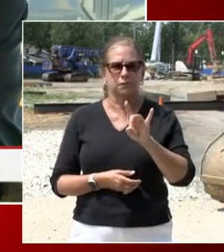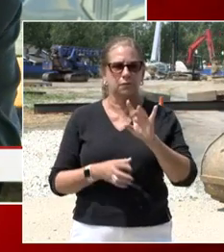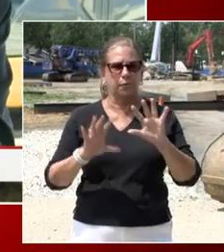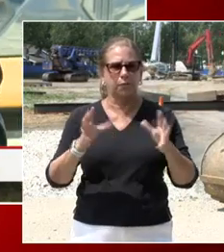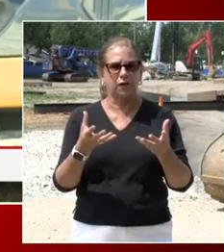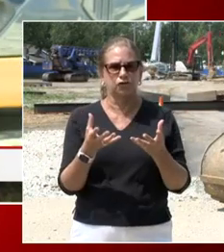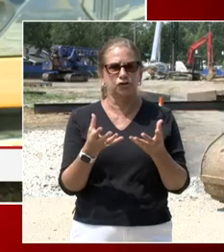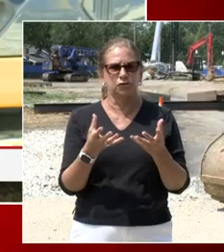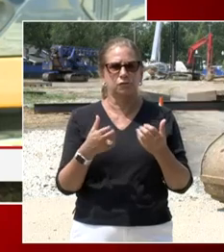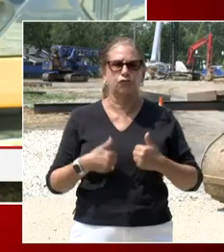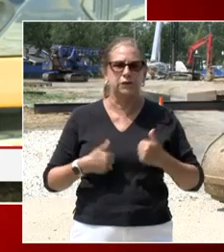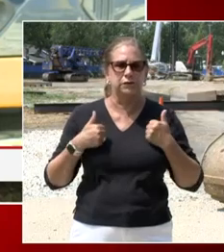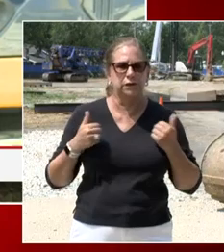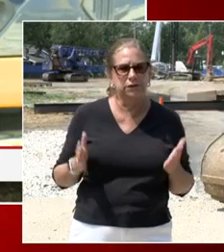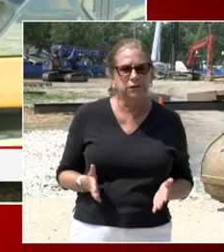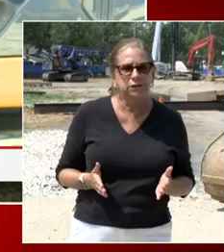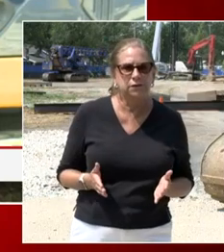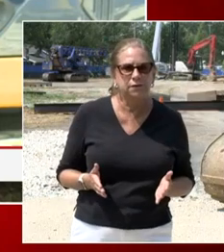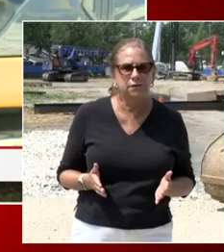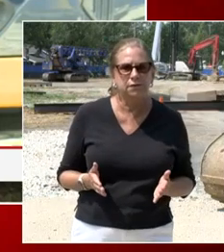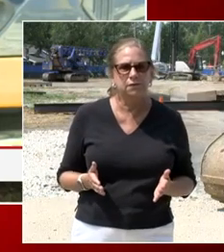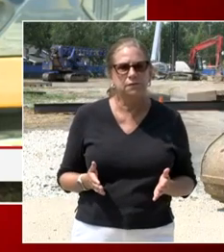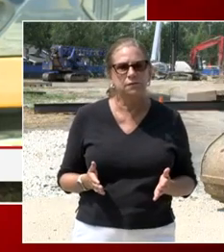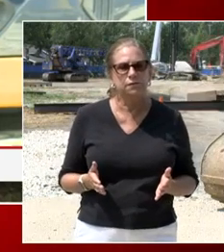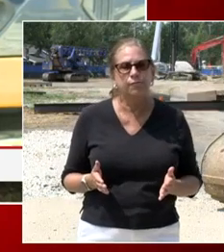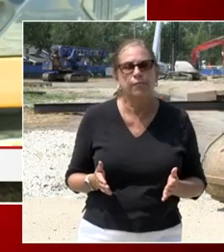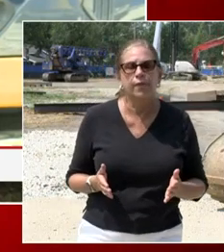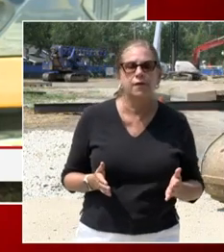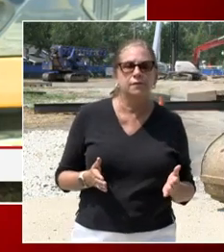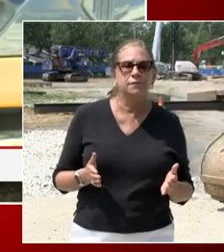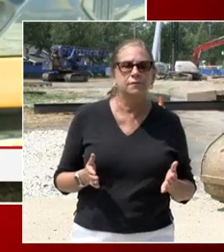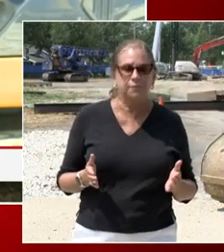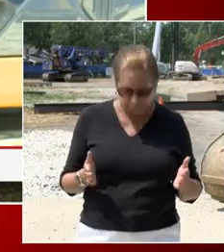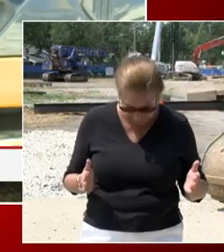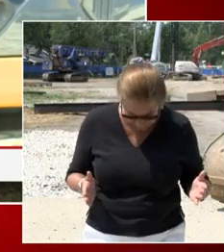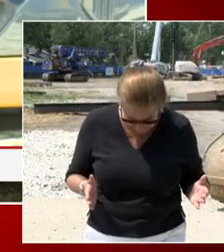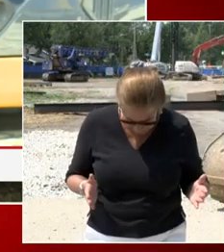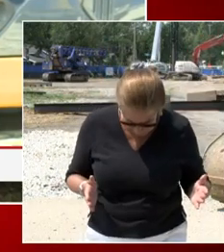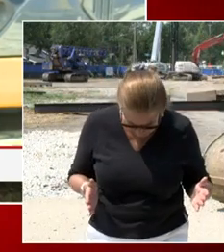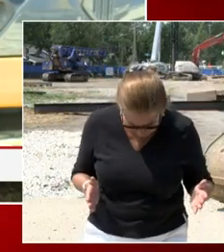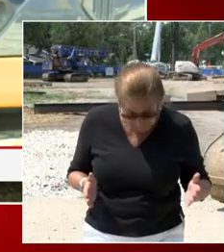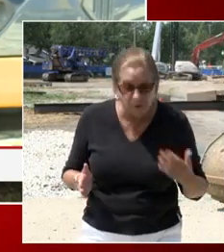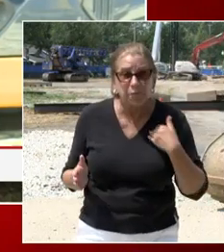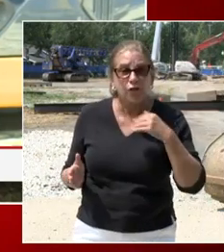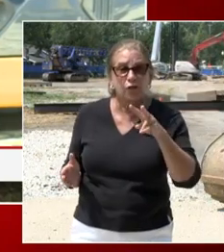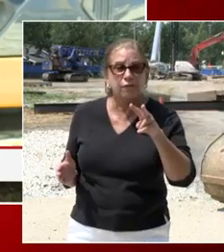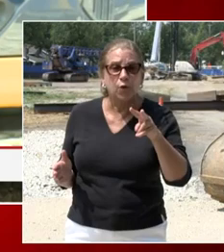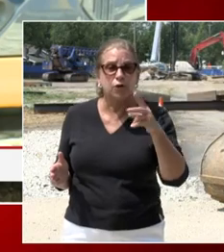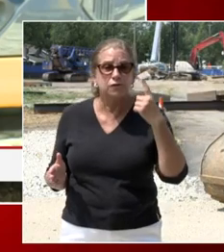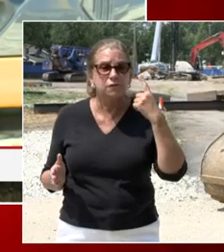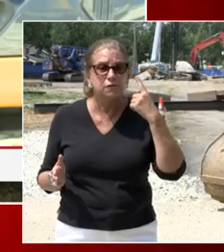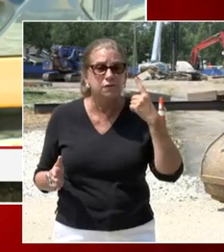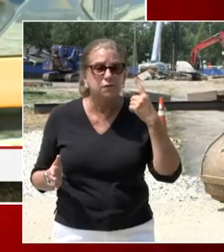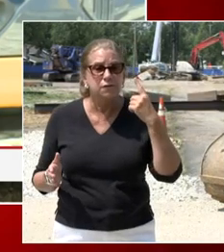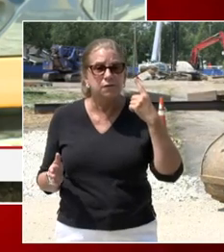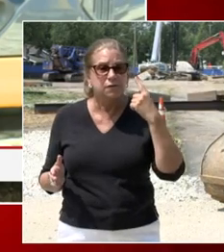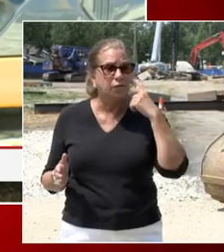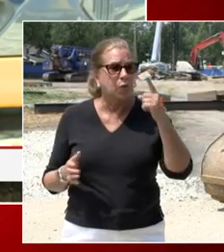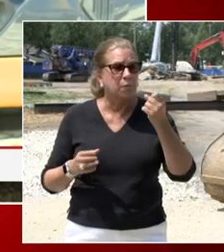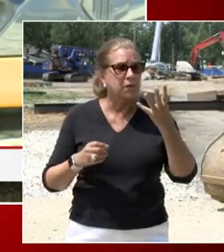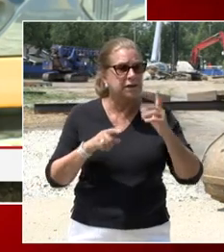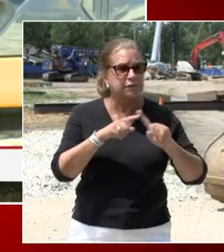pleased for the pieces that we're putting together to be able to move forward.